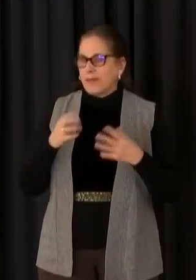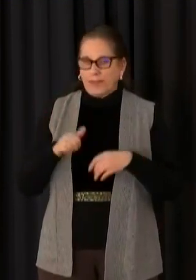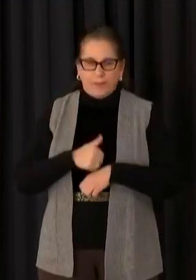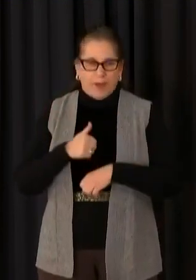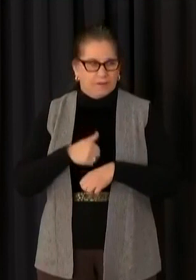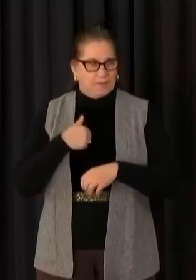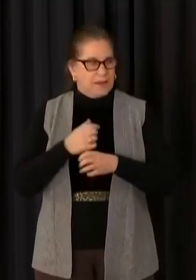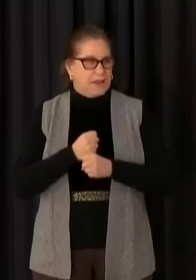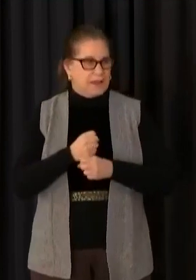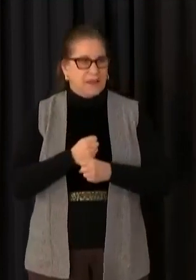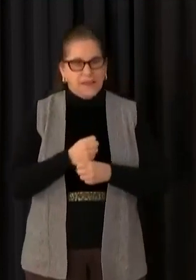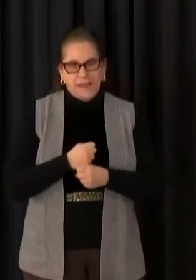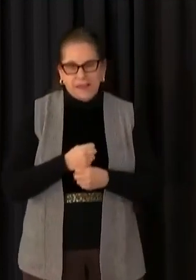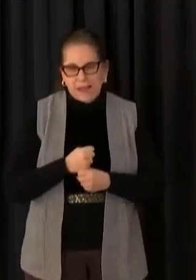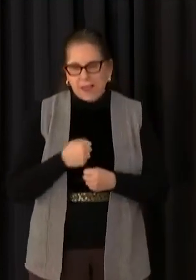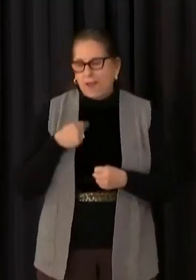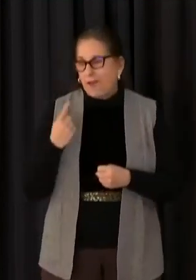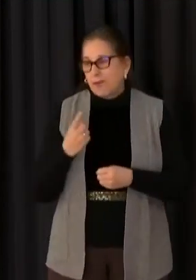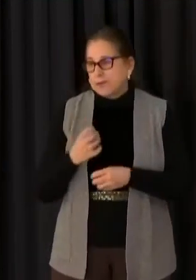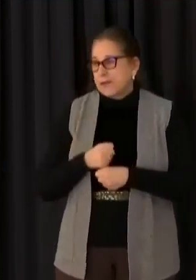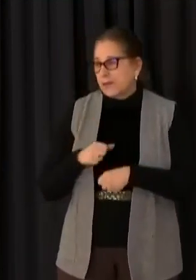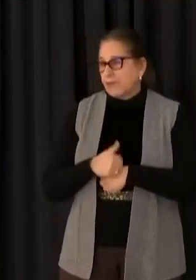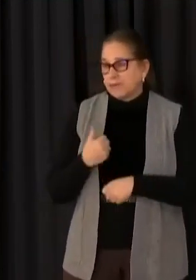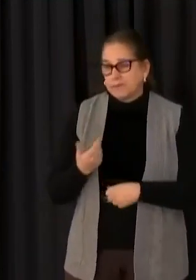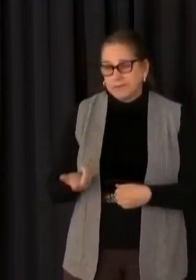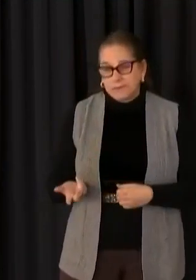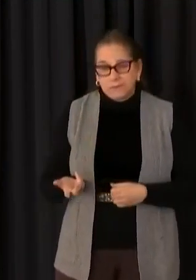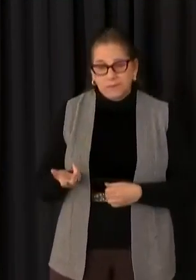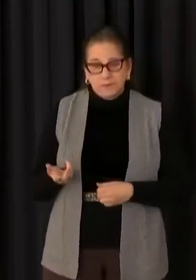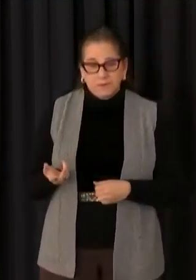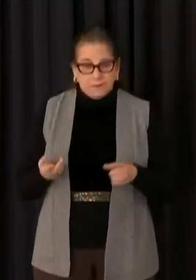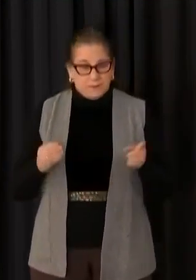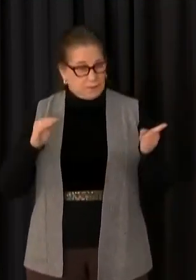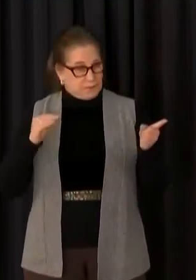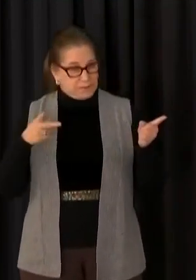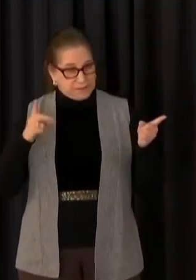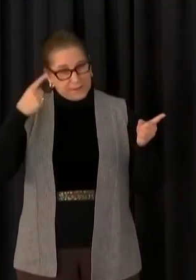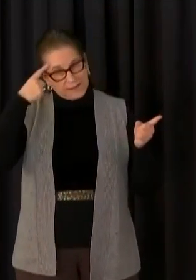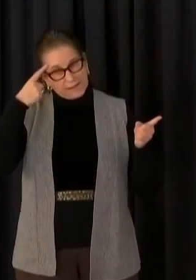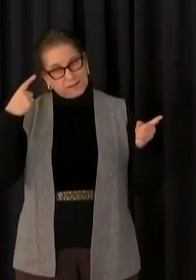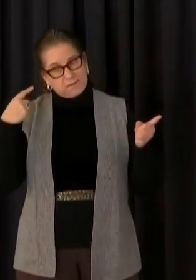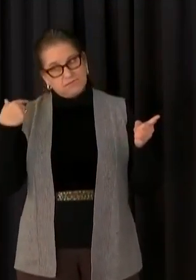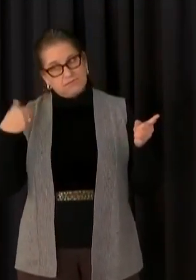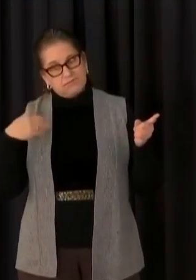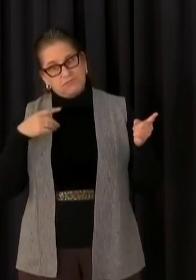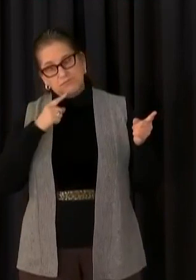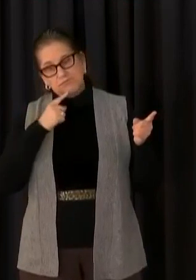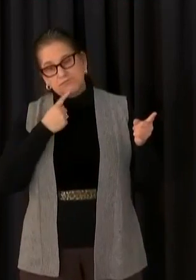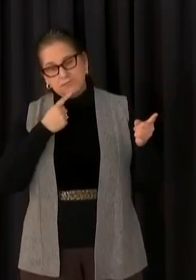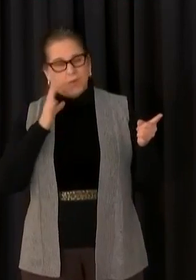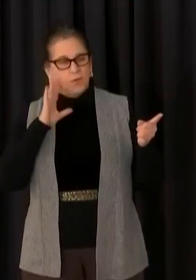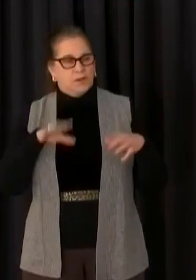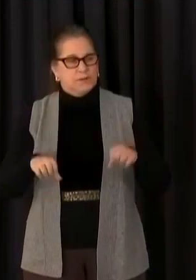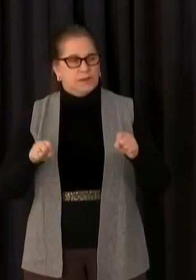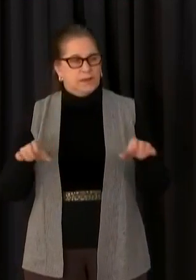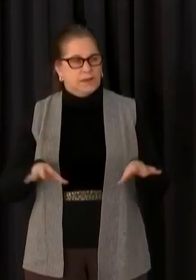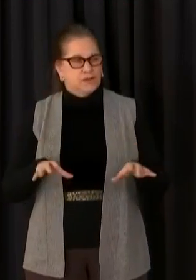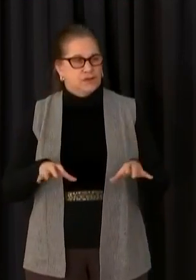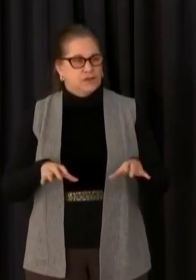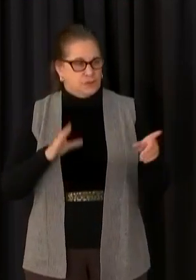And if MPD thinks that it's actionable, then they